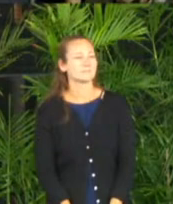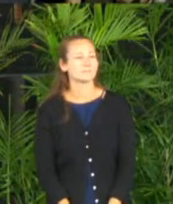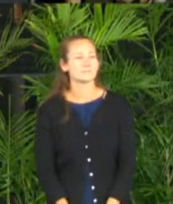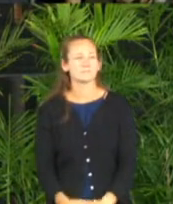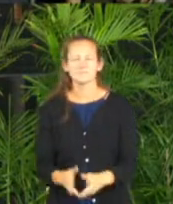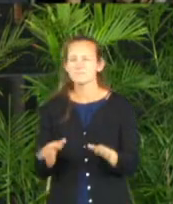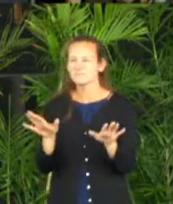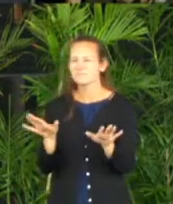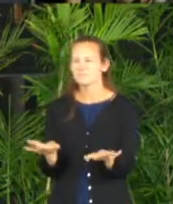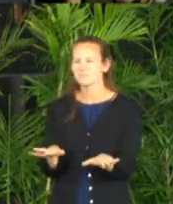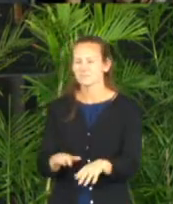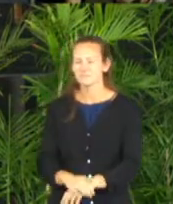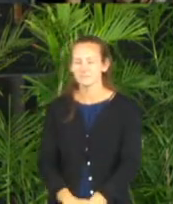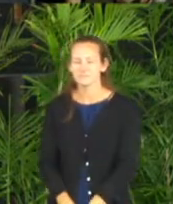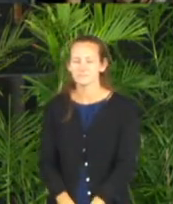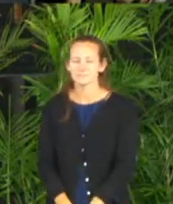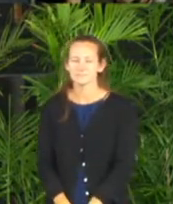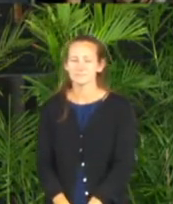Please be seated.